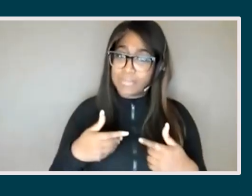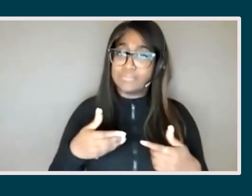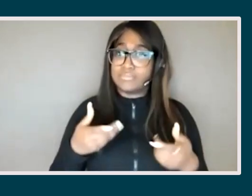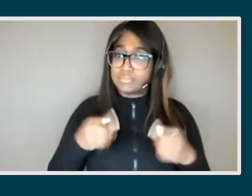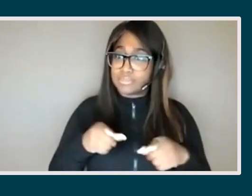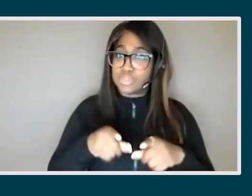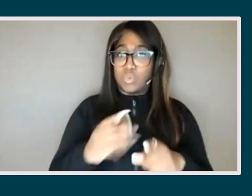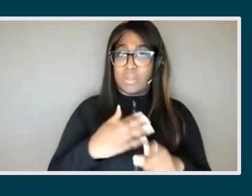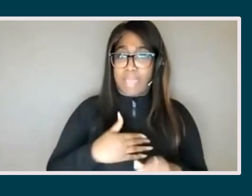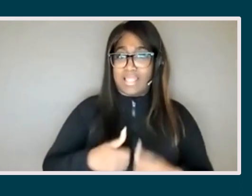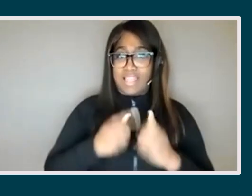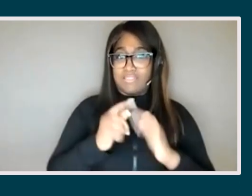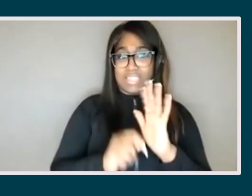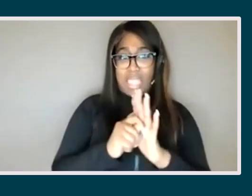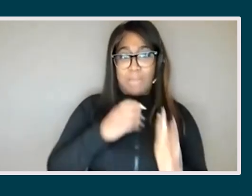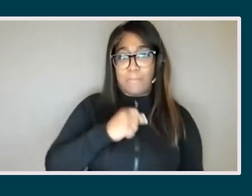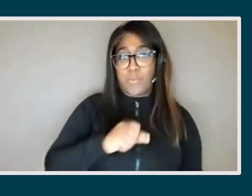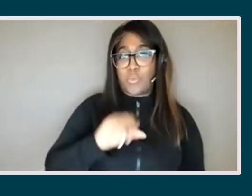70. And